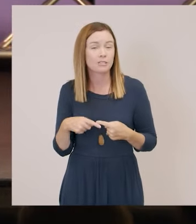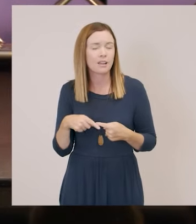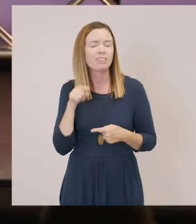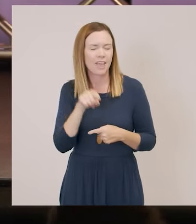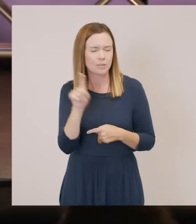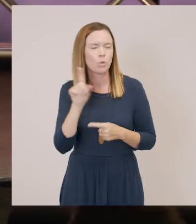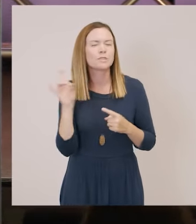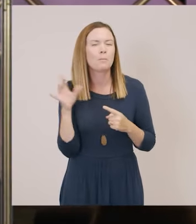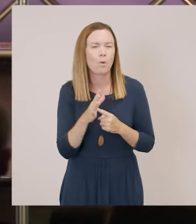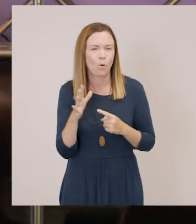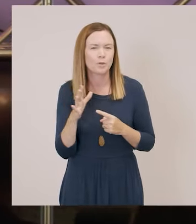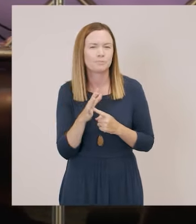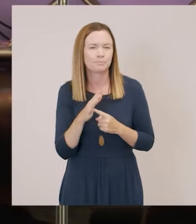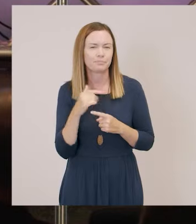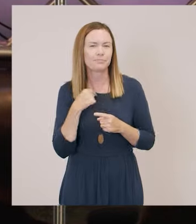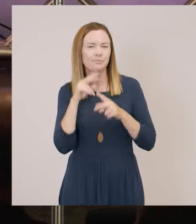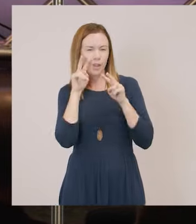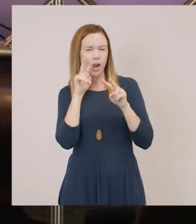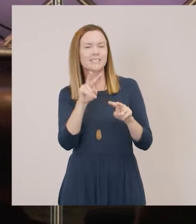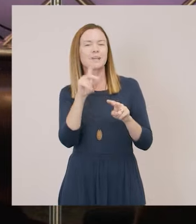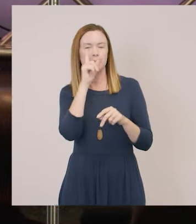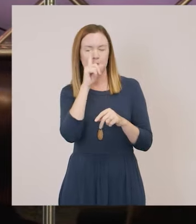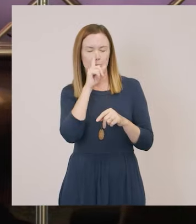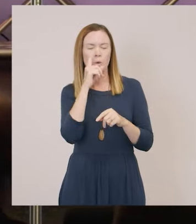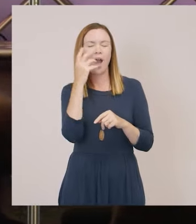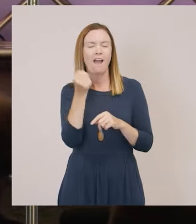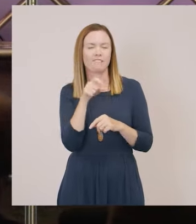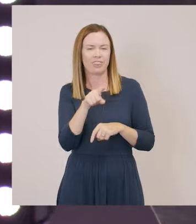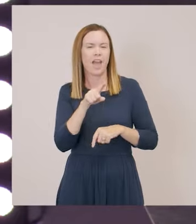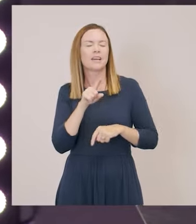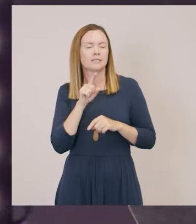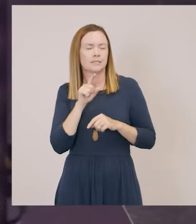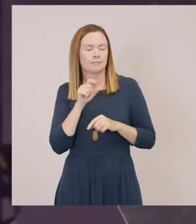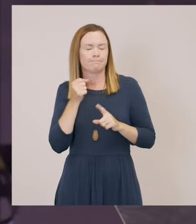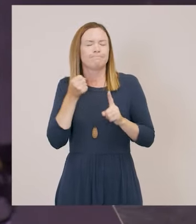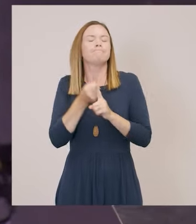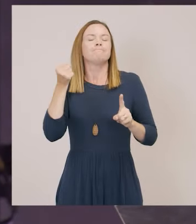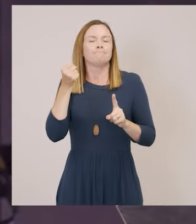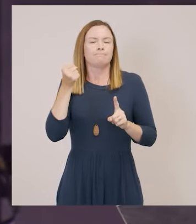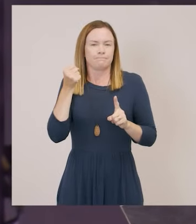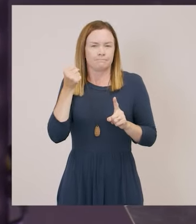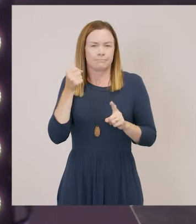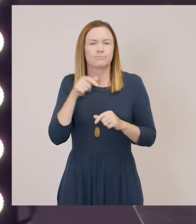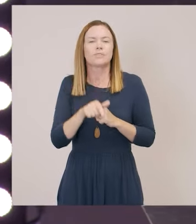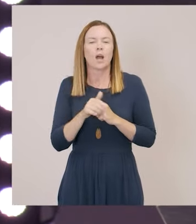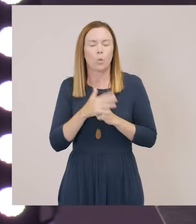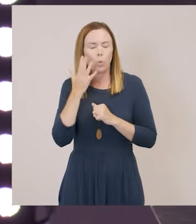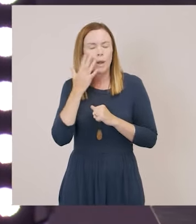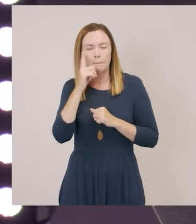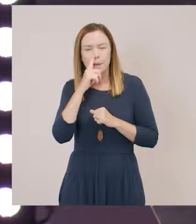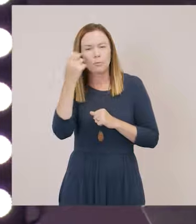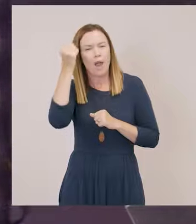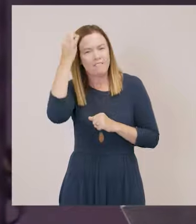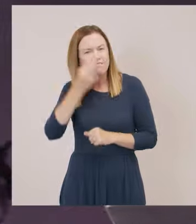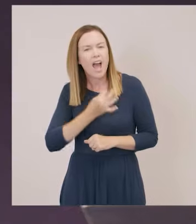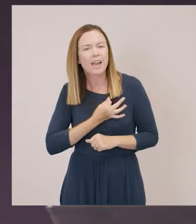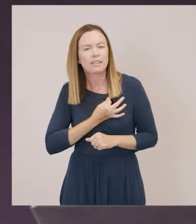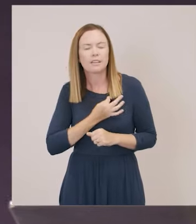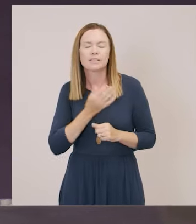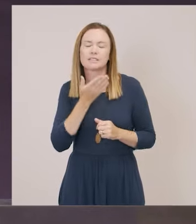It's like this divine moment that I see people step into. And it's so beautiful when people have faith, because although it's really painful